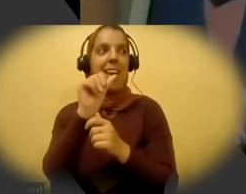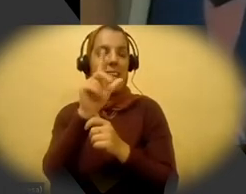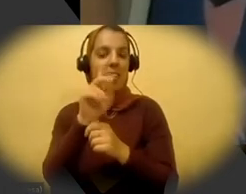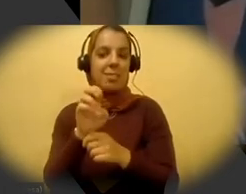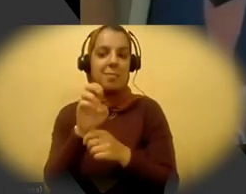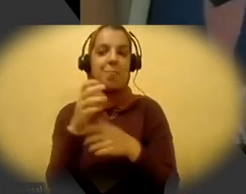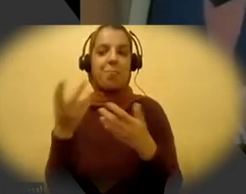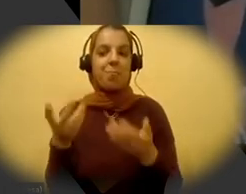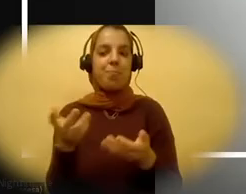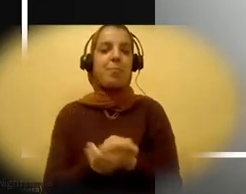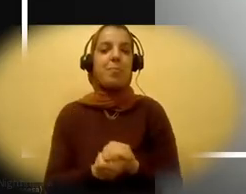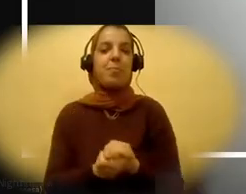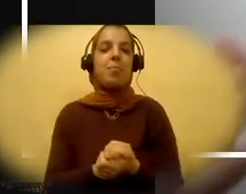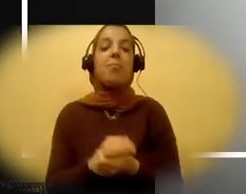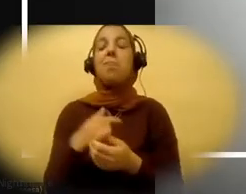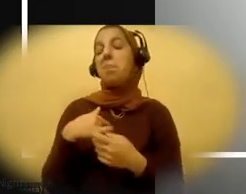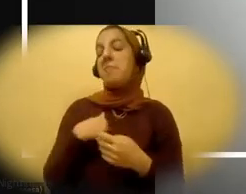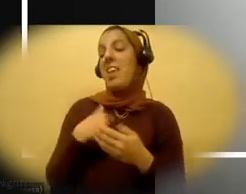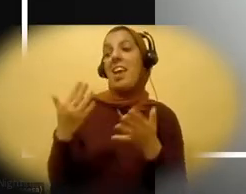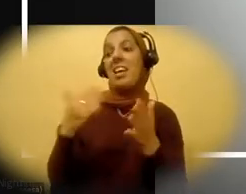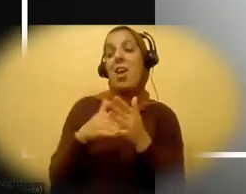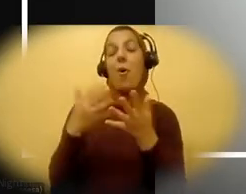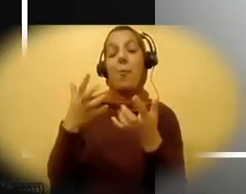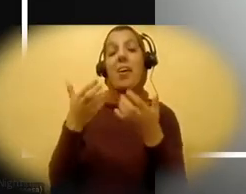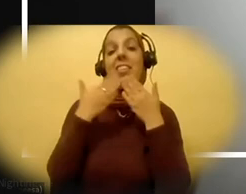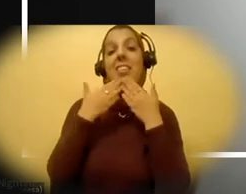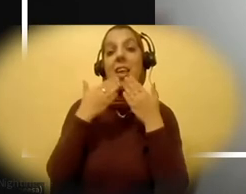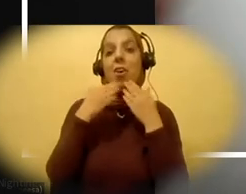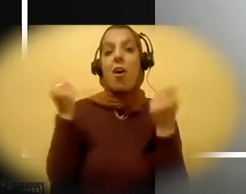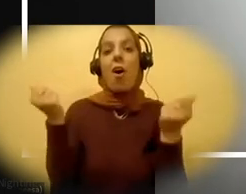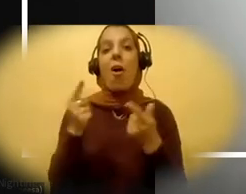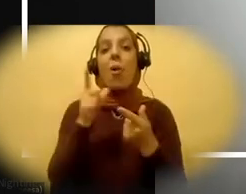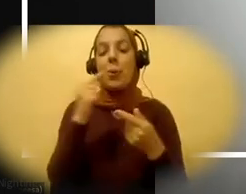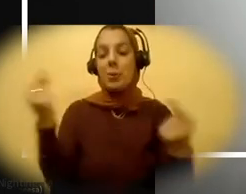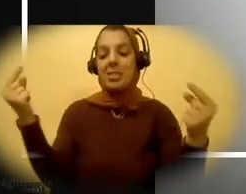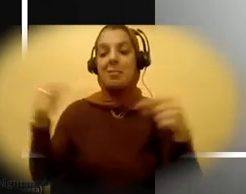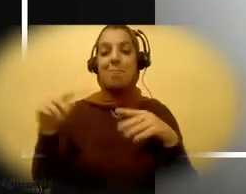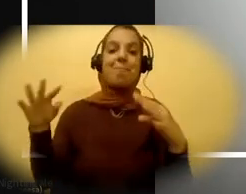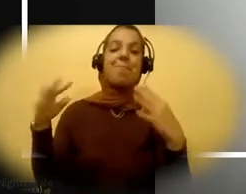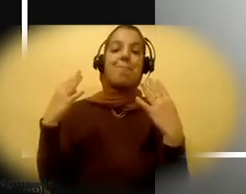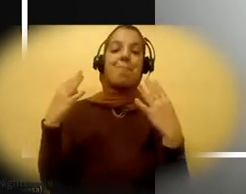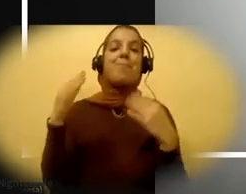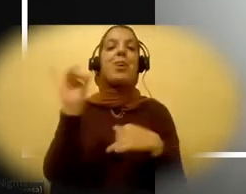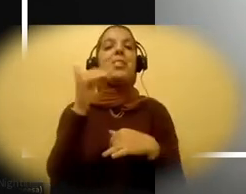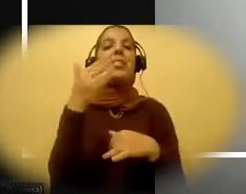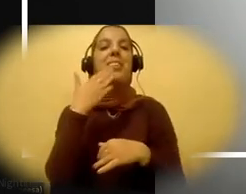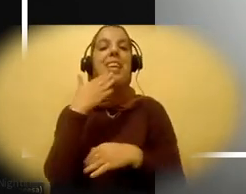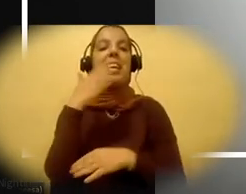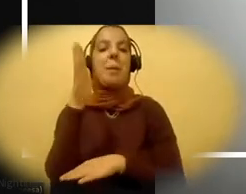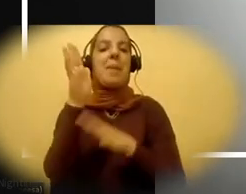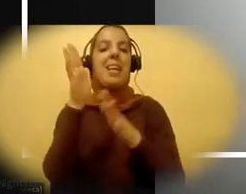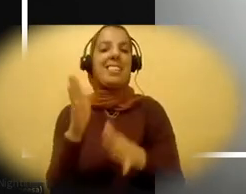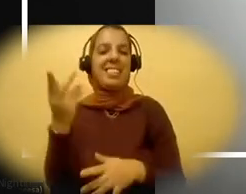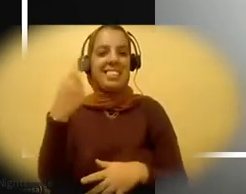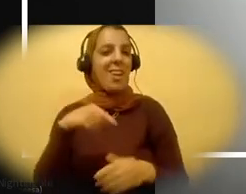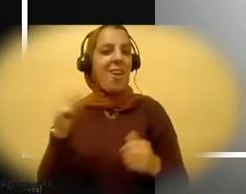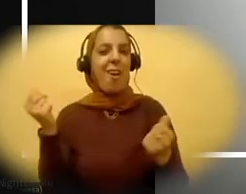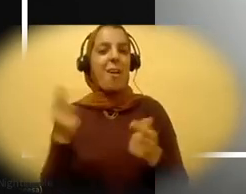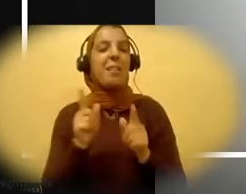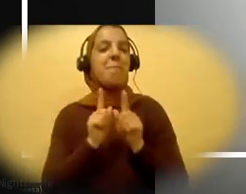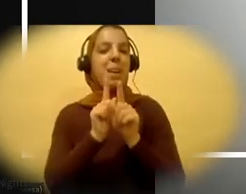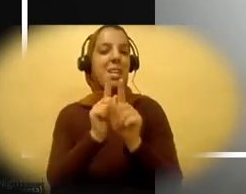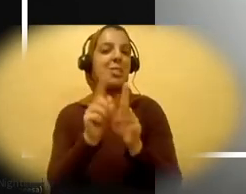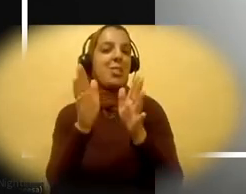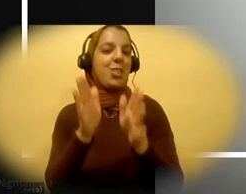Well, again, I just want to thank everyone who's attending. I just want to thank the panelists, since we're all mentors, and